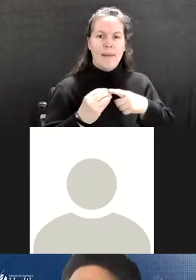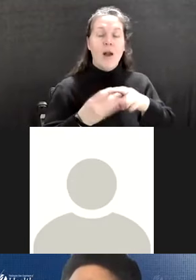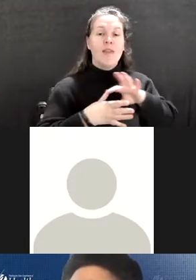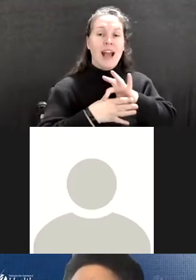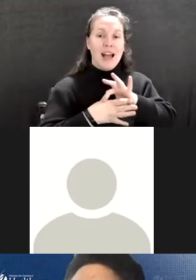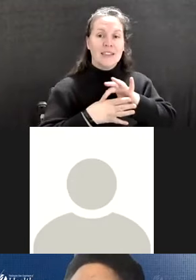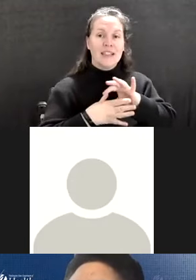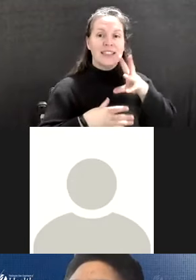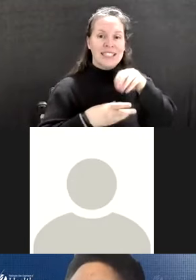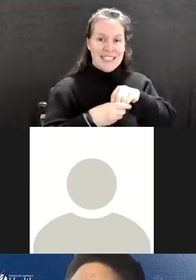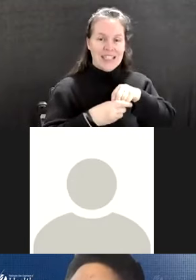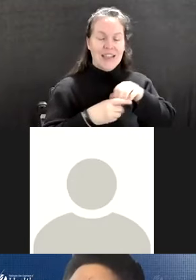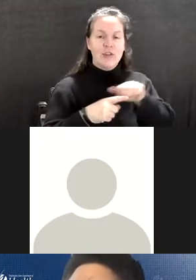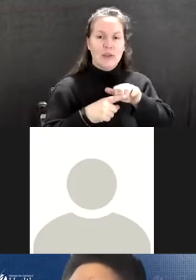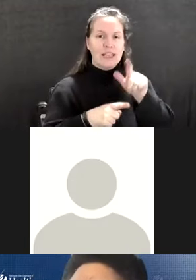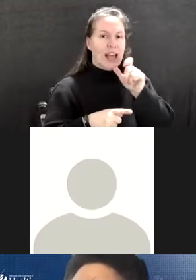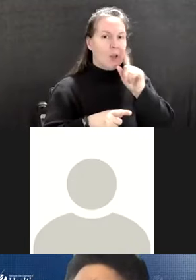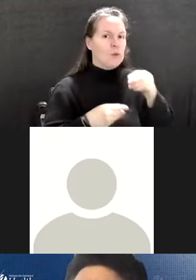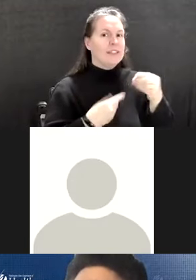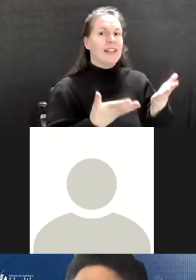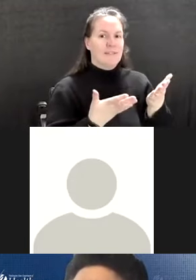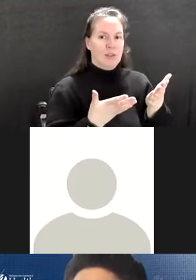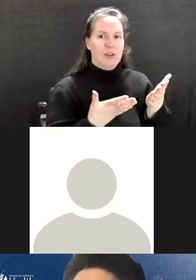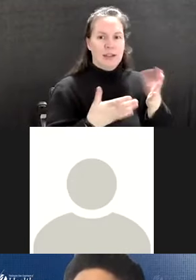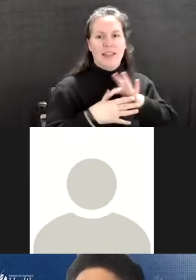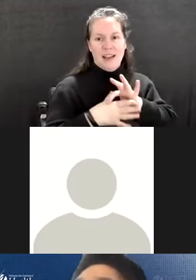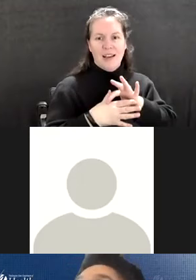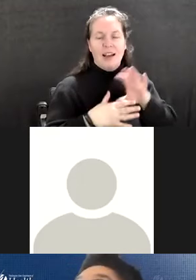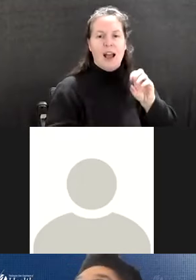of the training and not who's delivering the content?